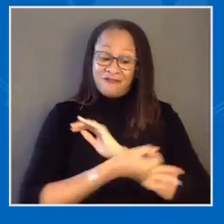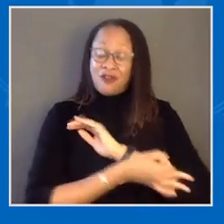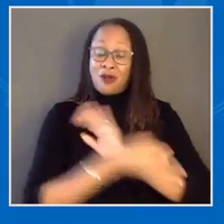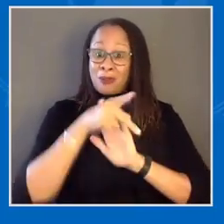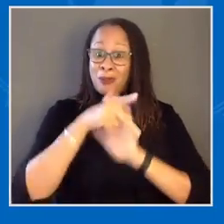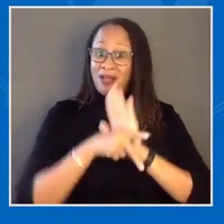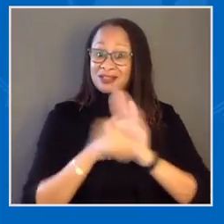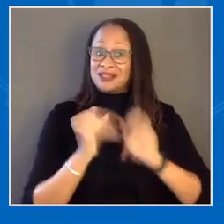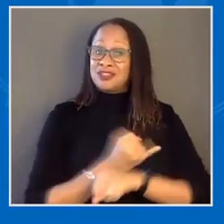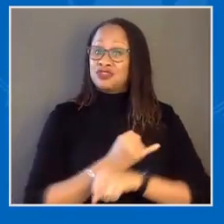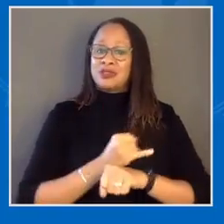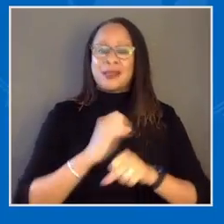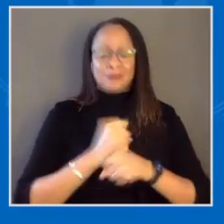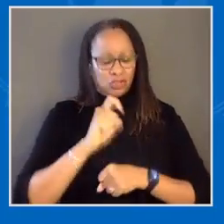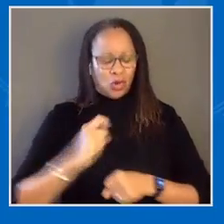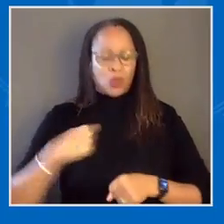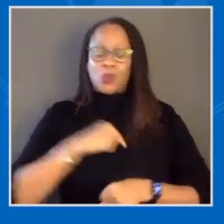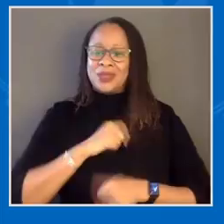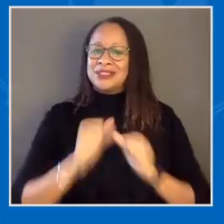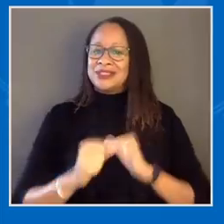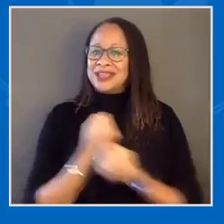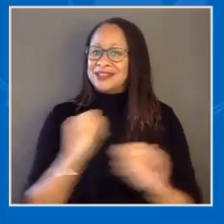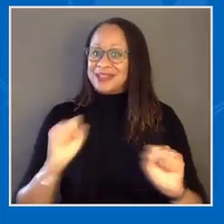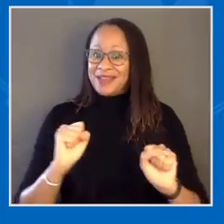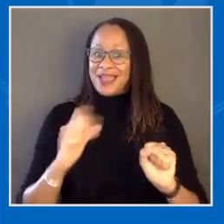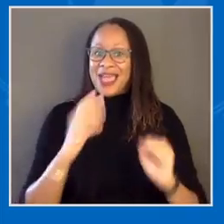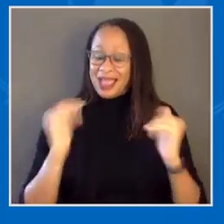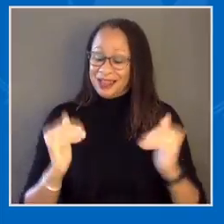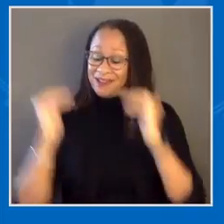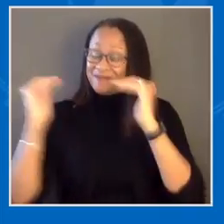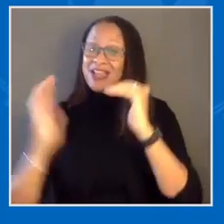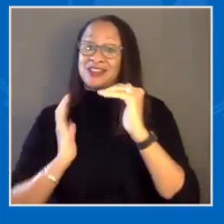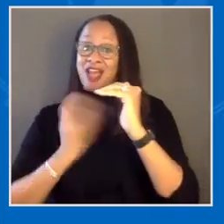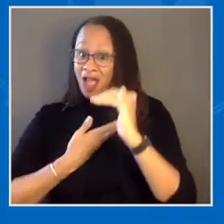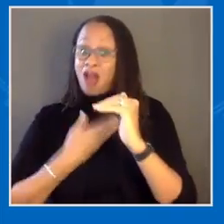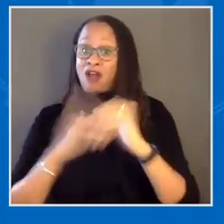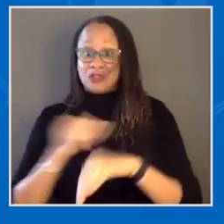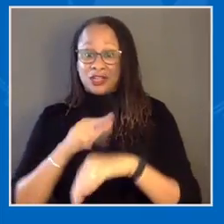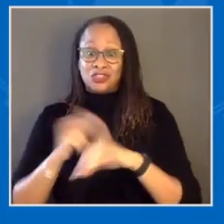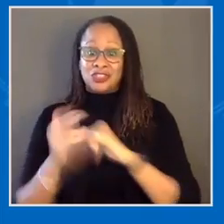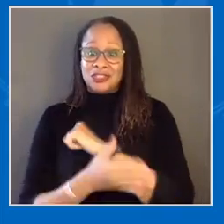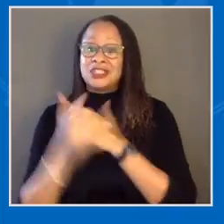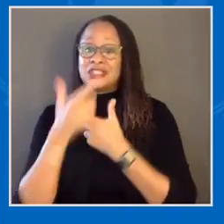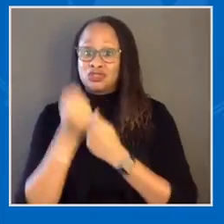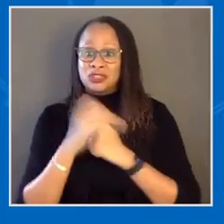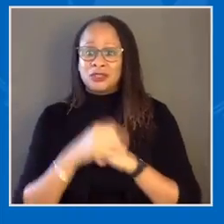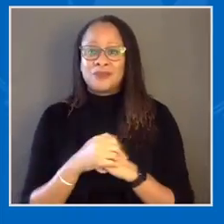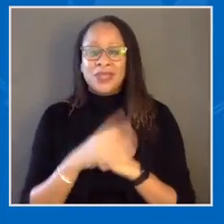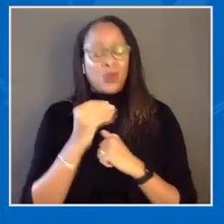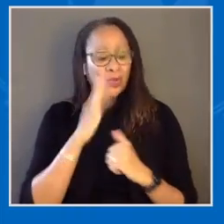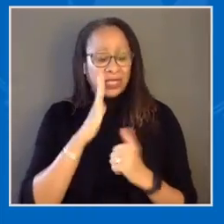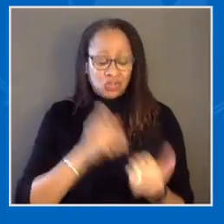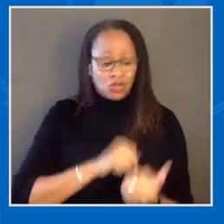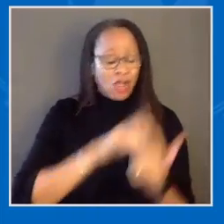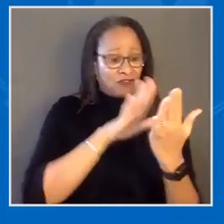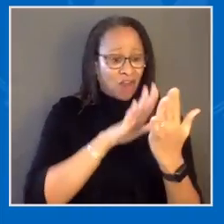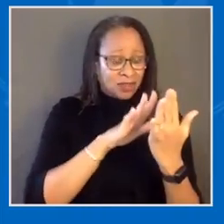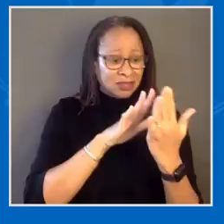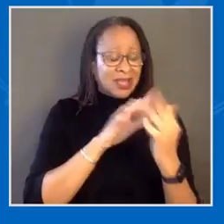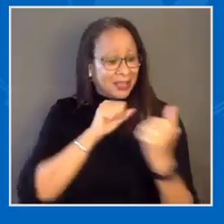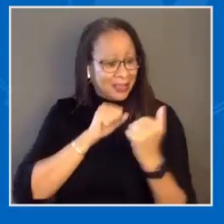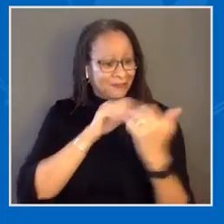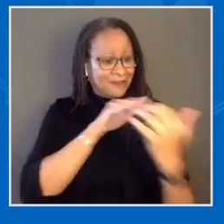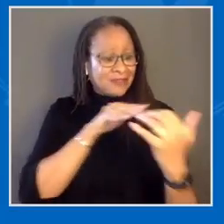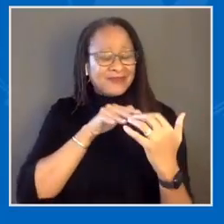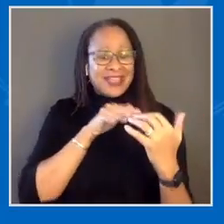that keep us safe and advance our nation's interests, and confront and combat the existential threat